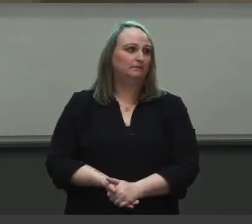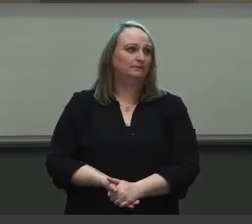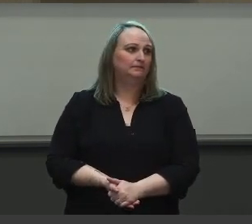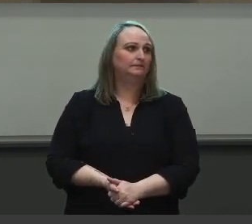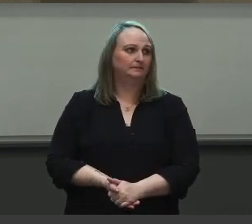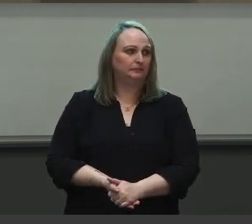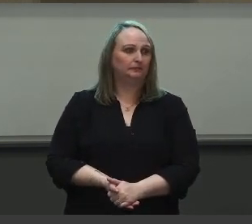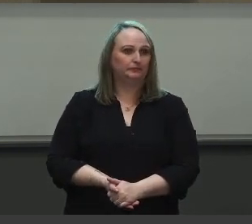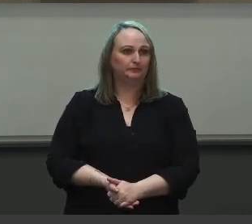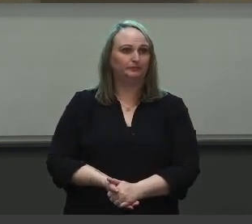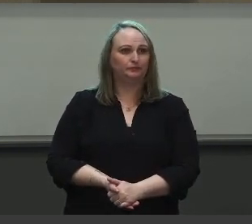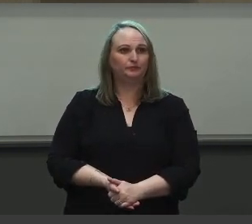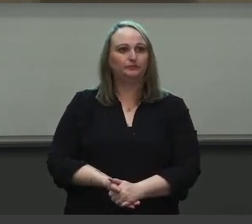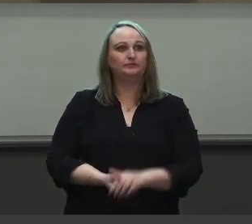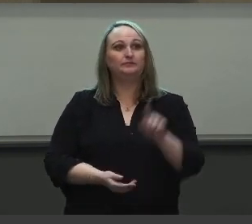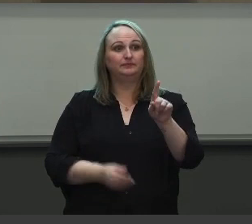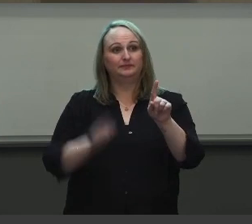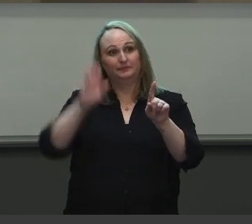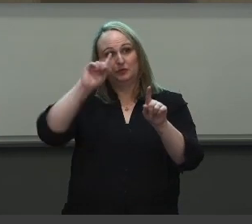Thank you. I have a